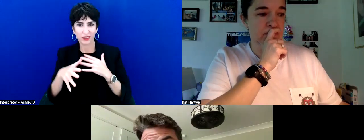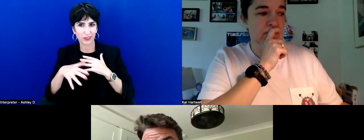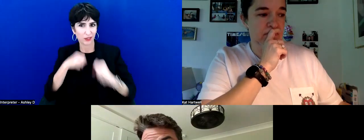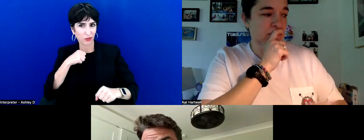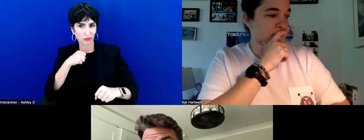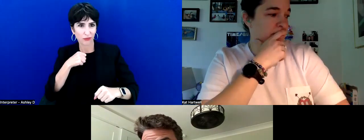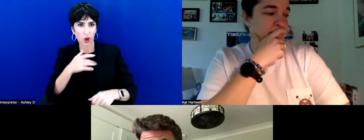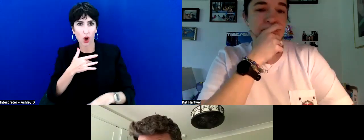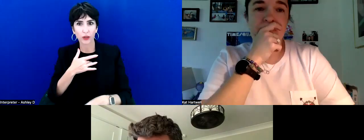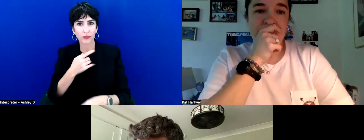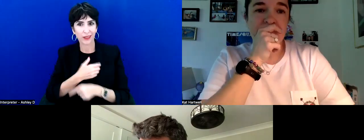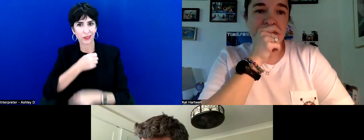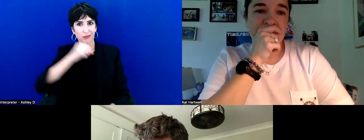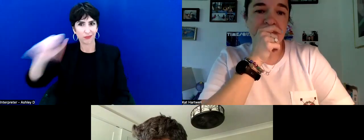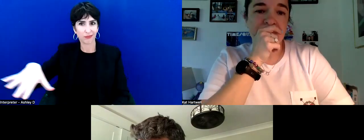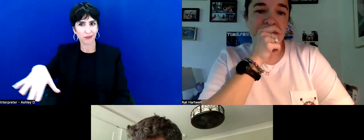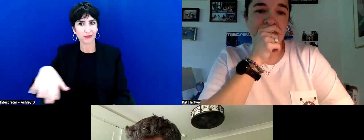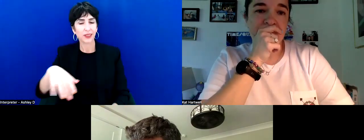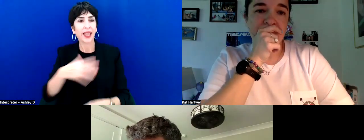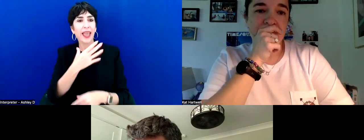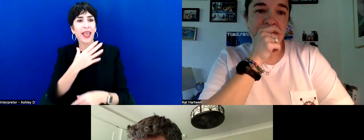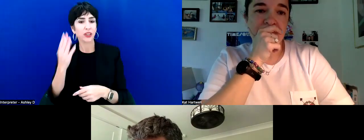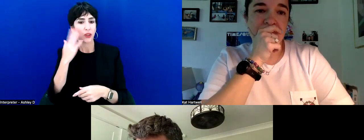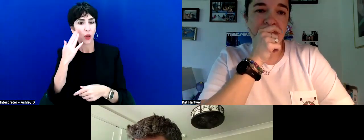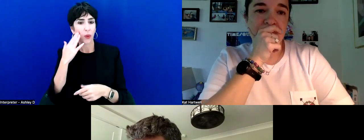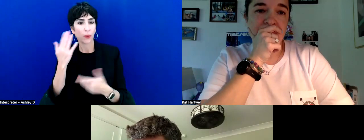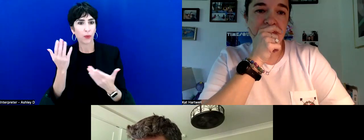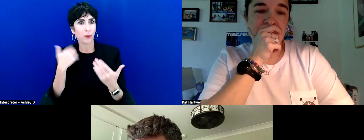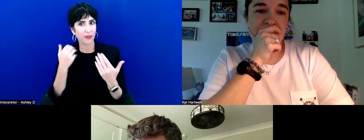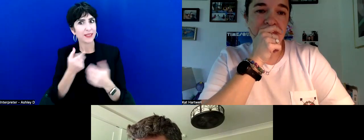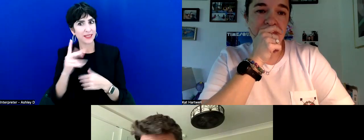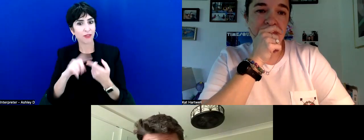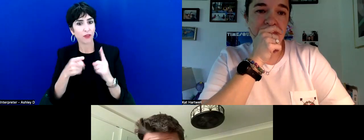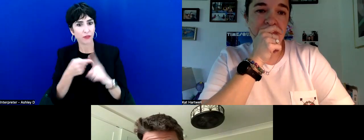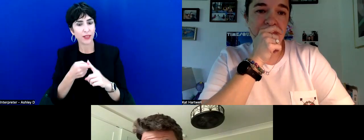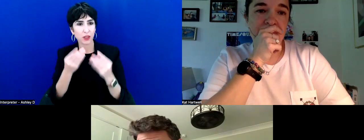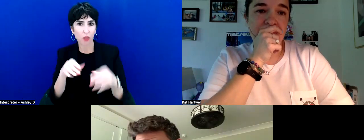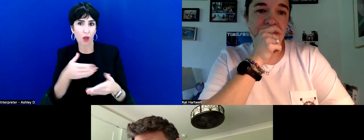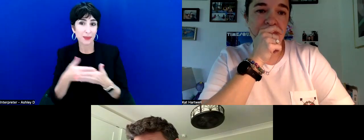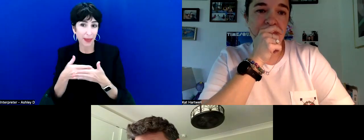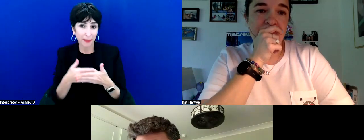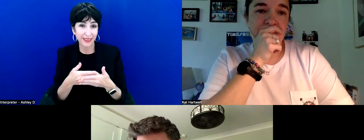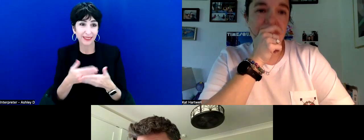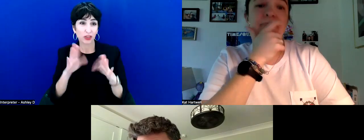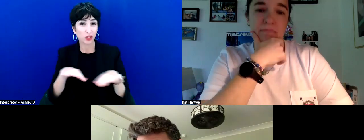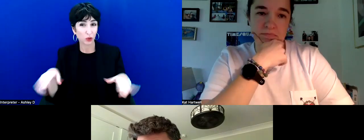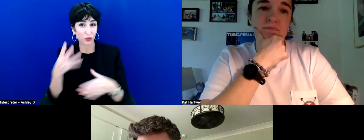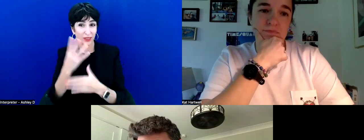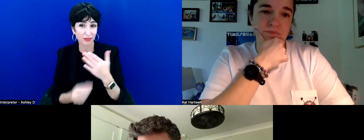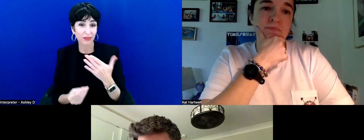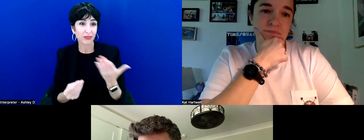out. And I mean, we have had several friends who've lost babies or children,